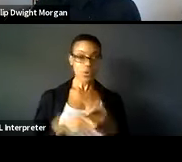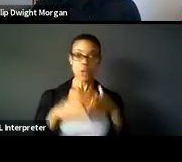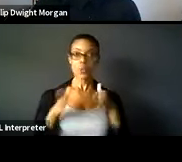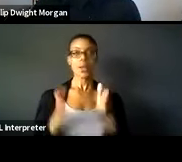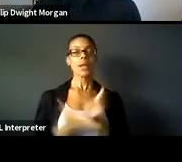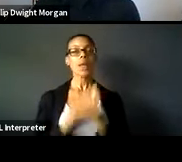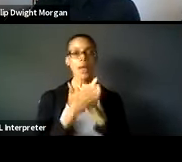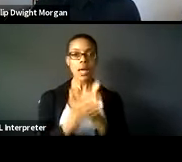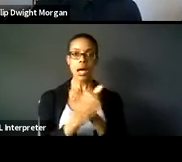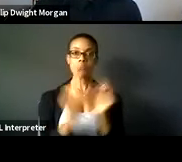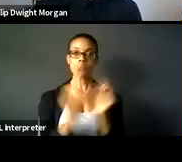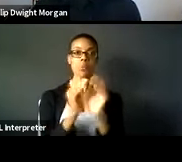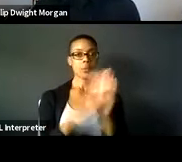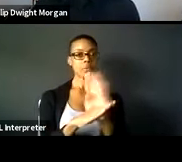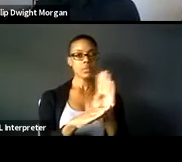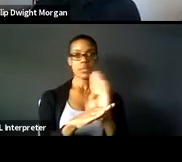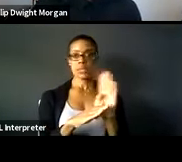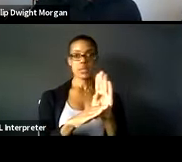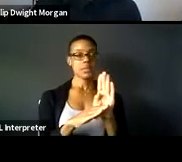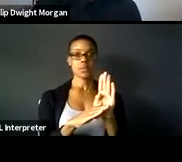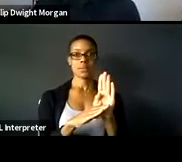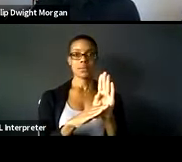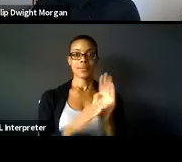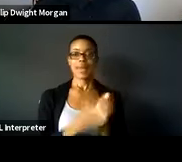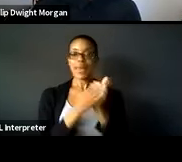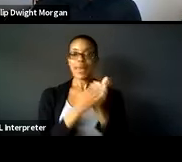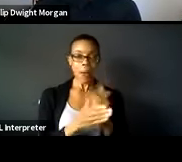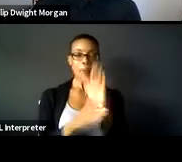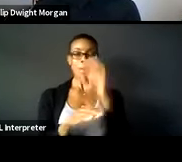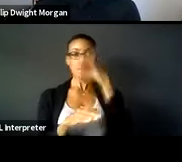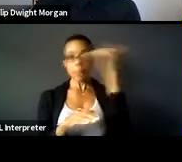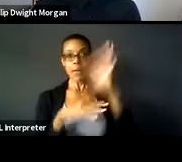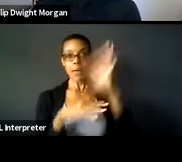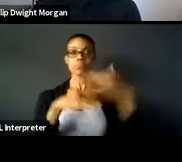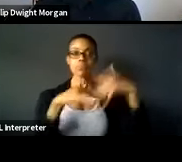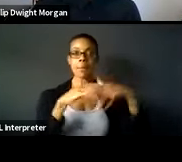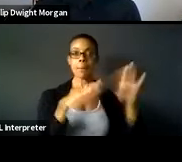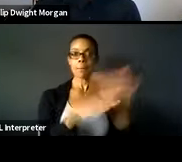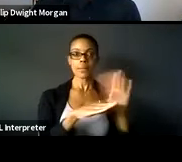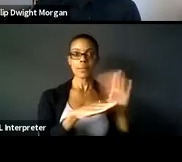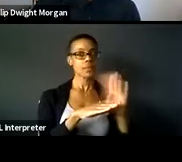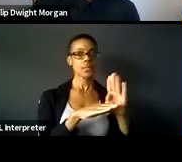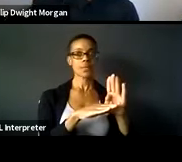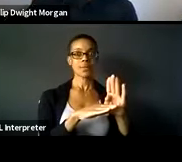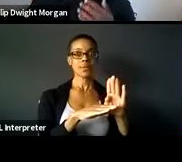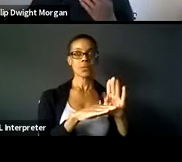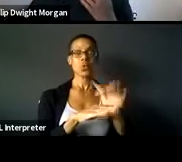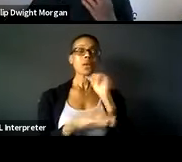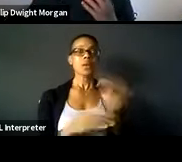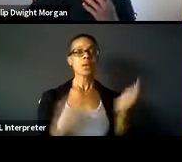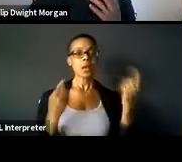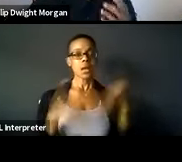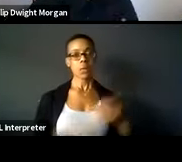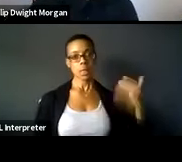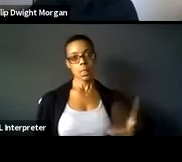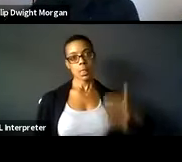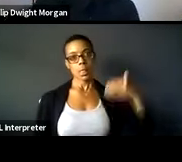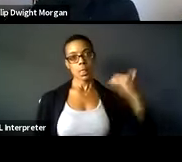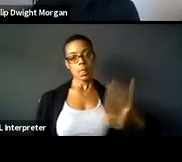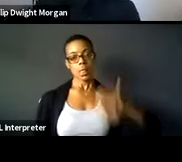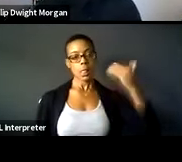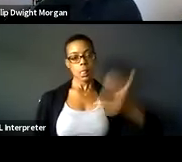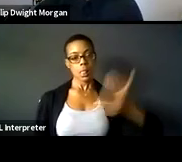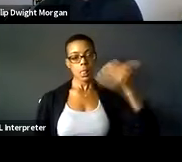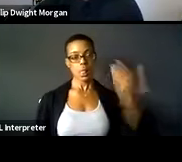businesses, to find a way to help Black and Indigenous business so that this doesn't keep happening, that we don't get silenced